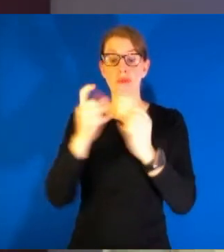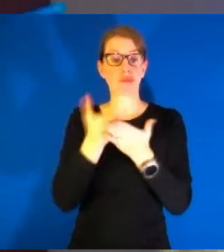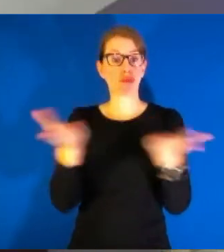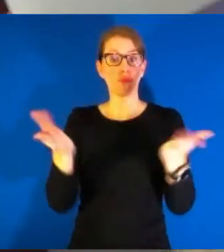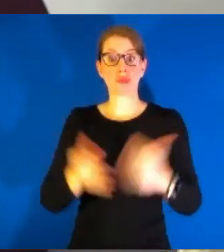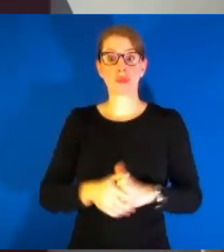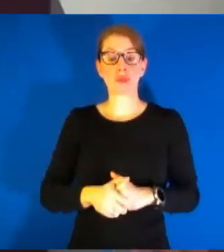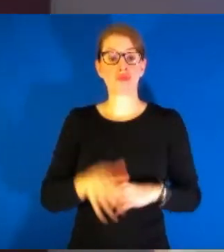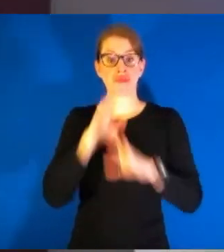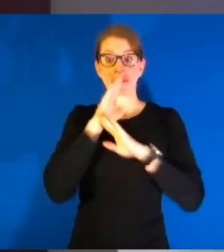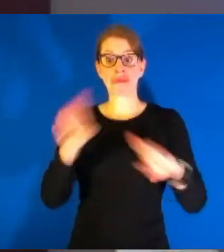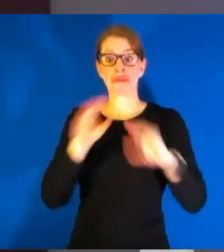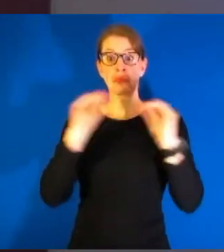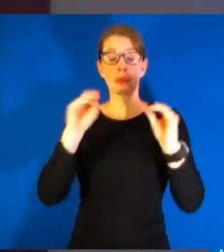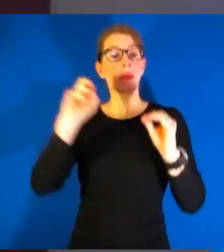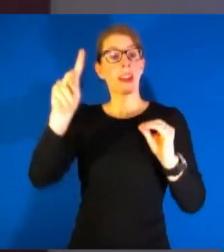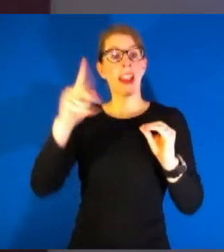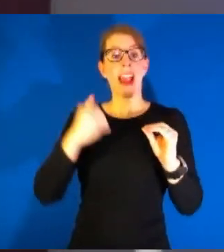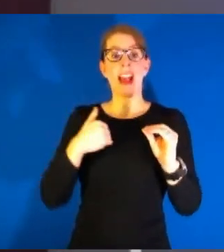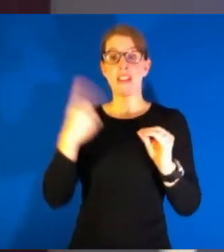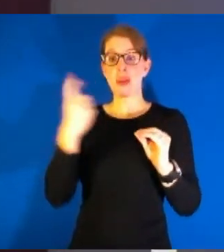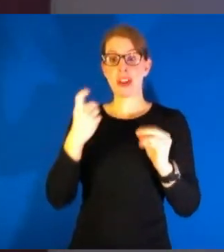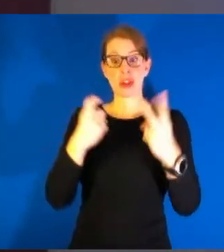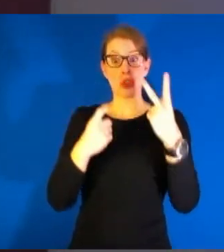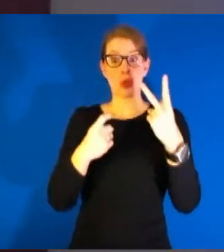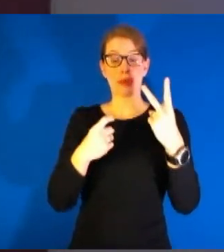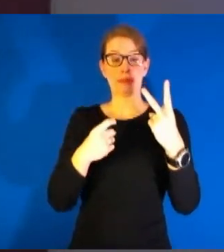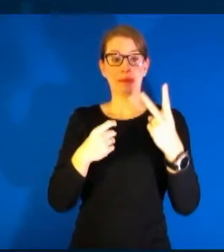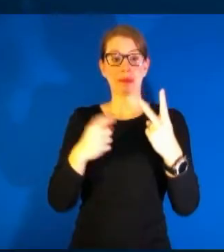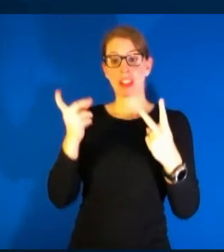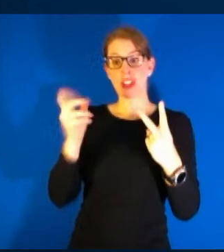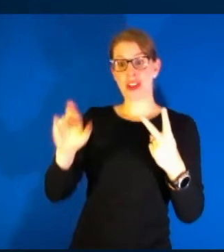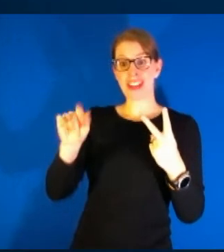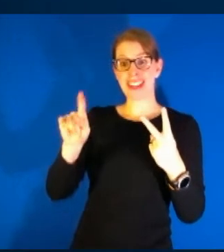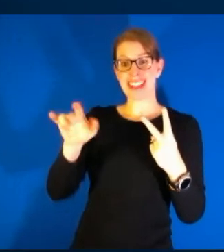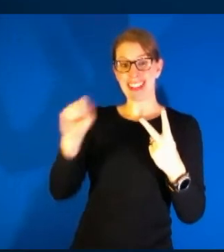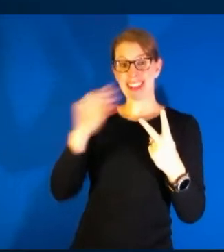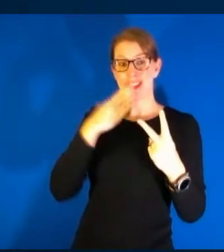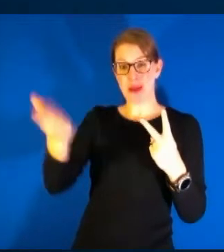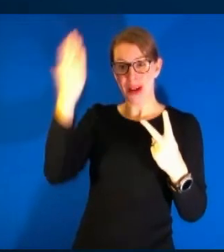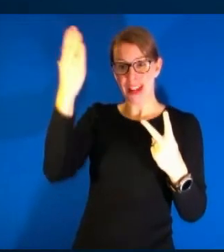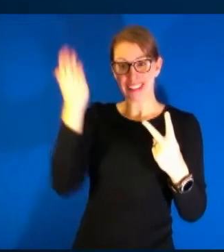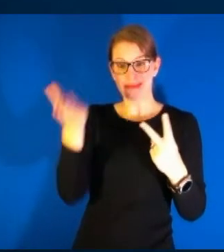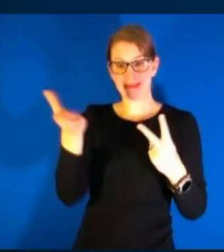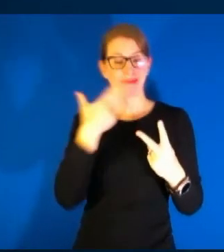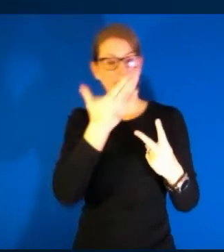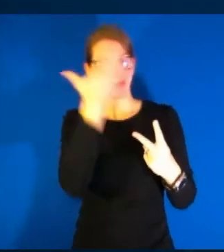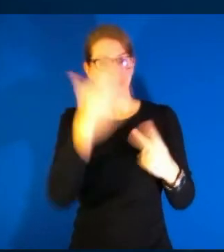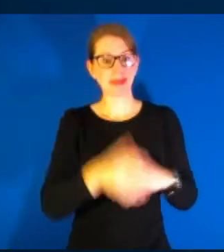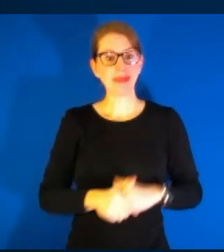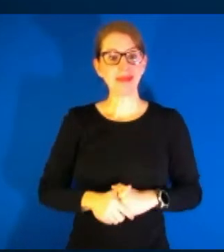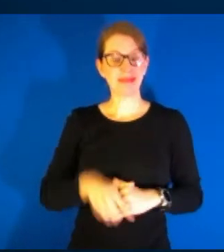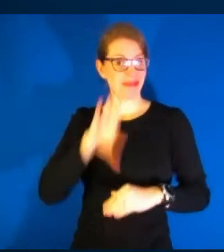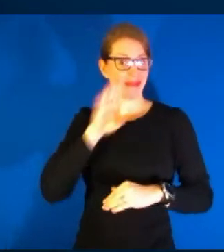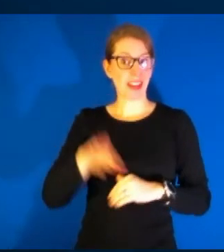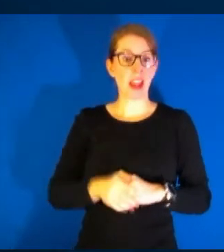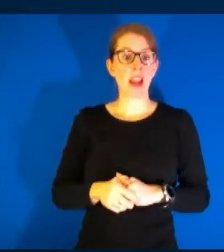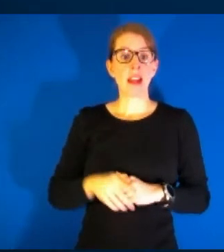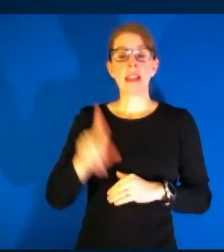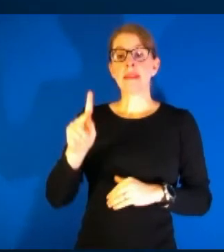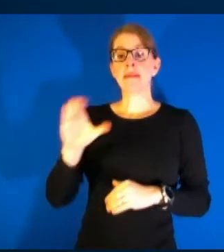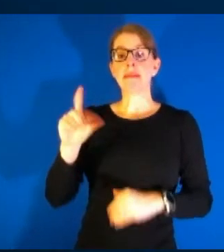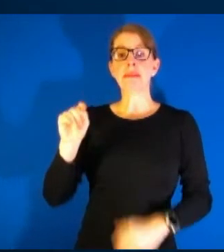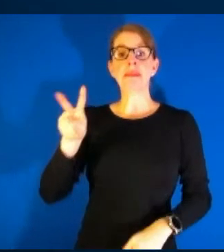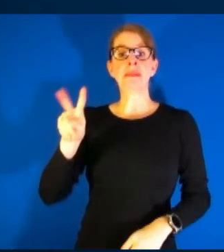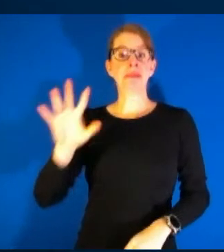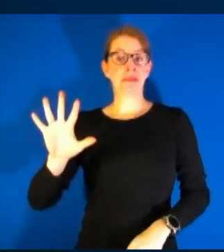We do not, but I got one right here. I got 2, Dr. Stites, for you. Good morning to you, by the way. Okay, so hi. So KCTV5 has a question.